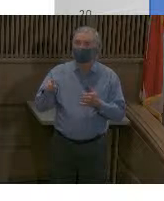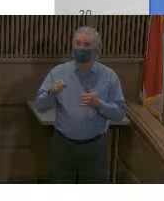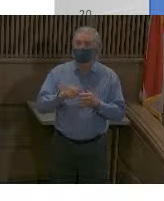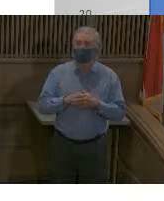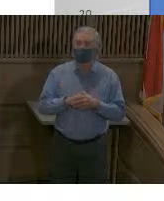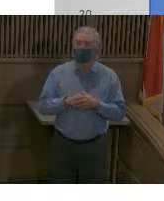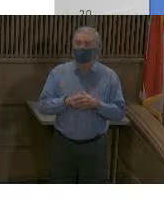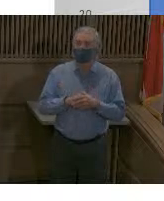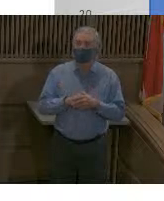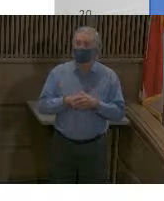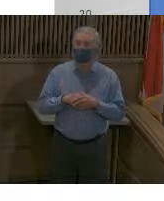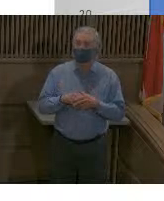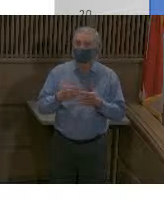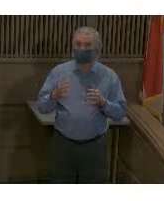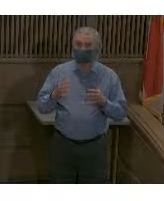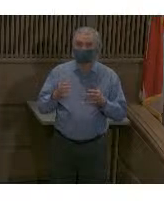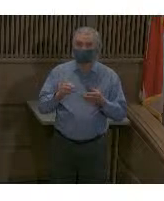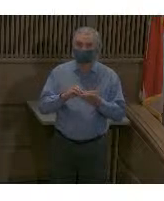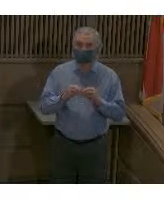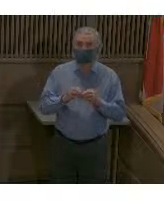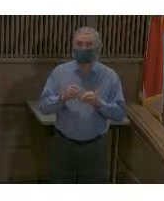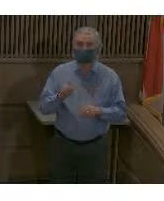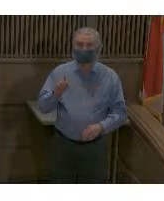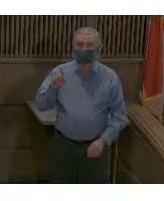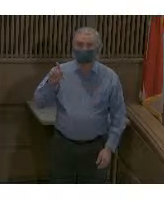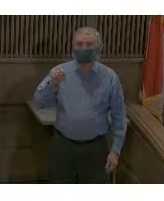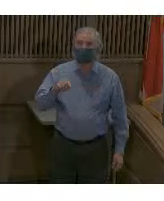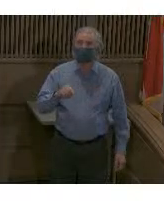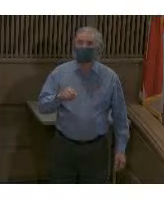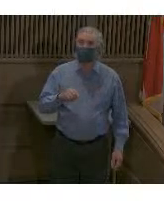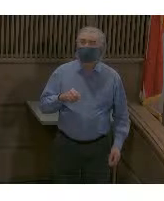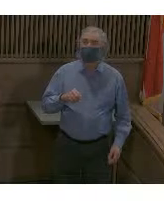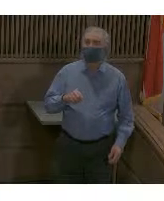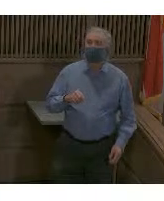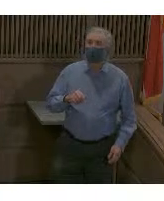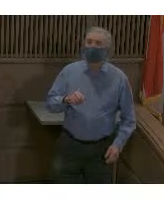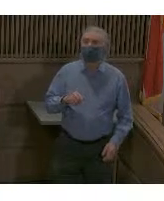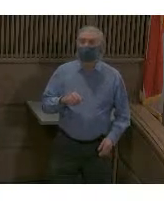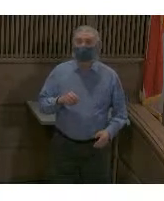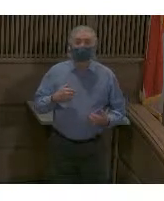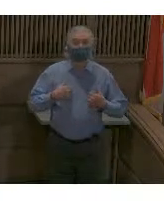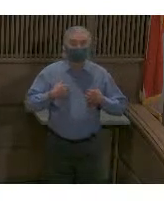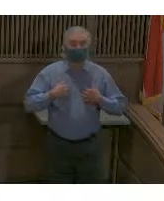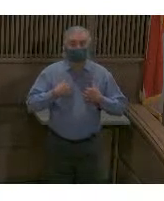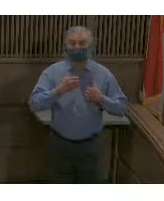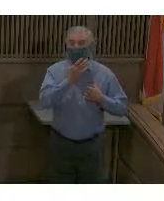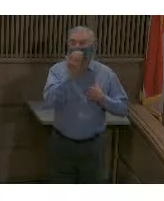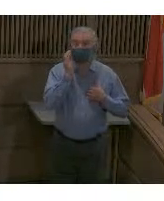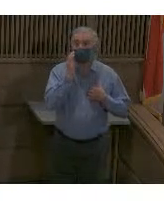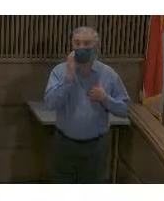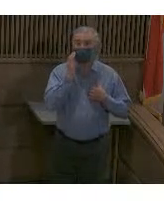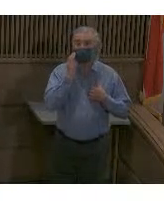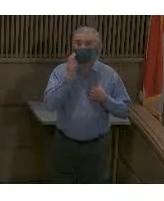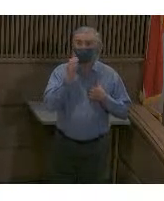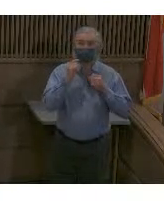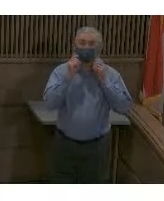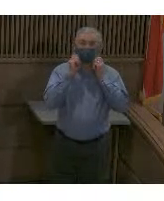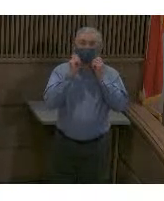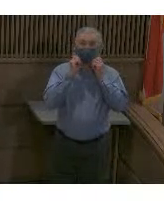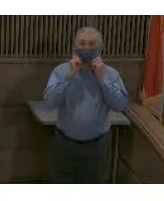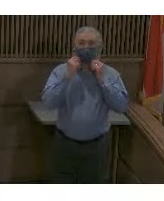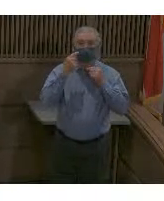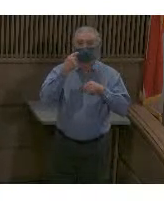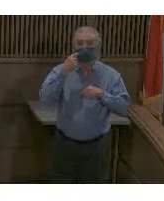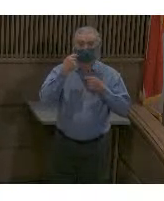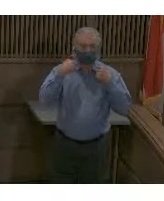we got 21 already this month. I want to piggyback on this a little bit and close. Wearing masks.